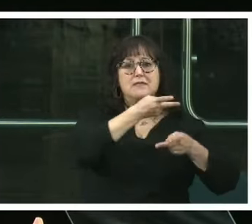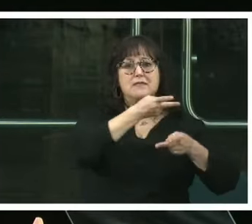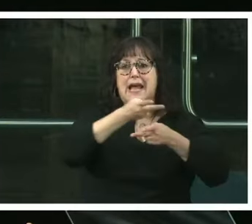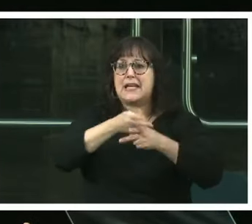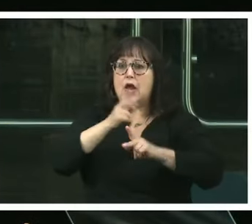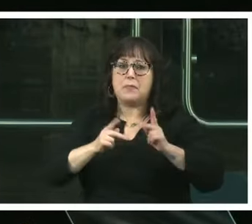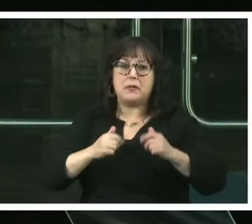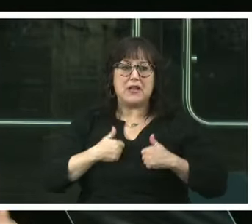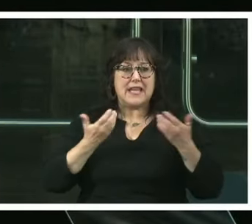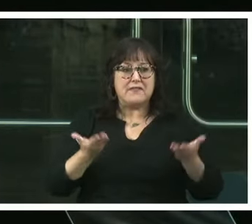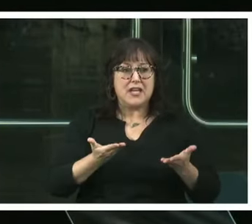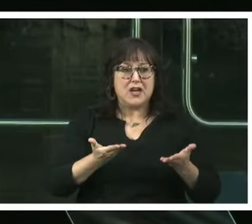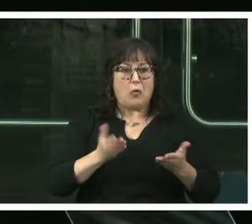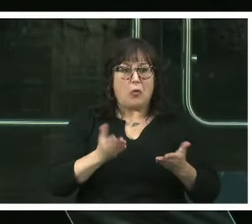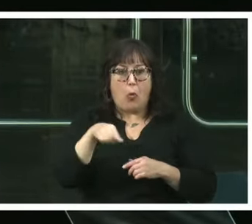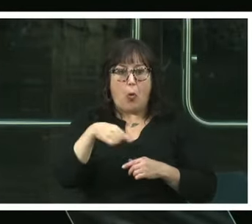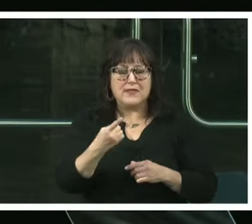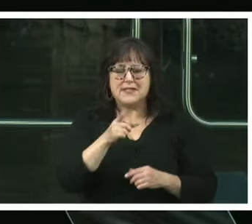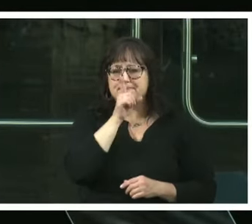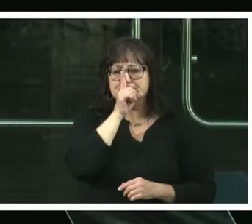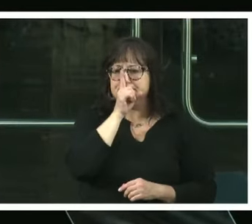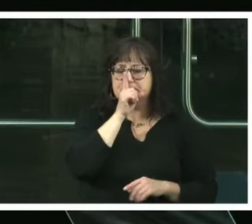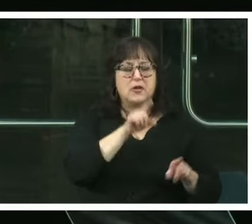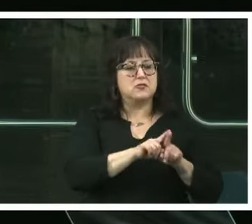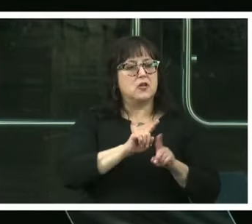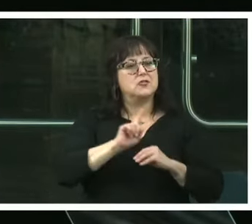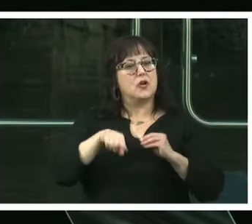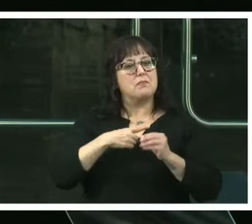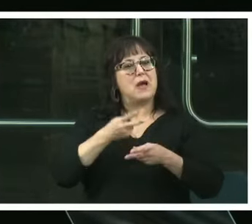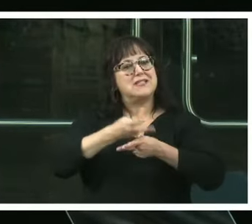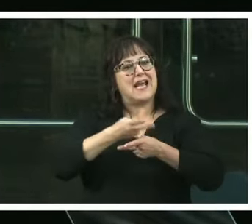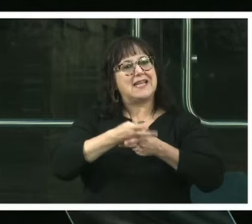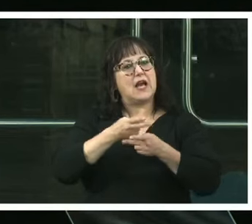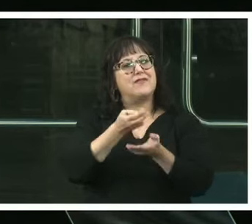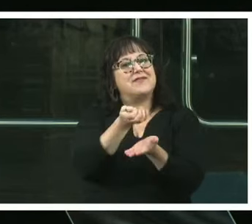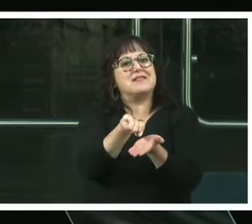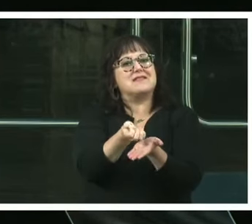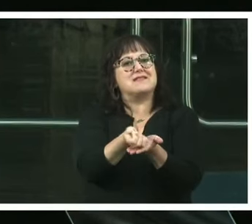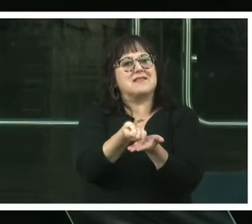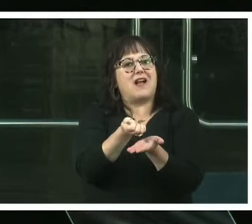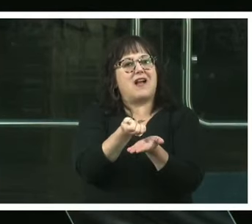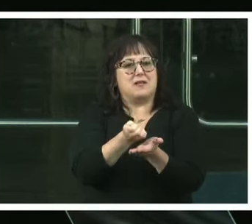our residents, it's also about taking care of our economy.